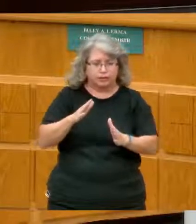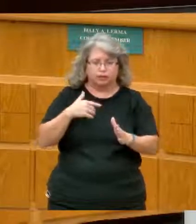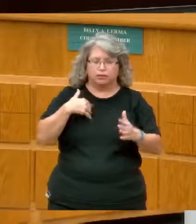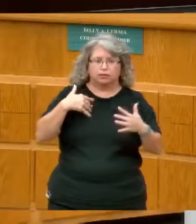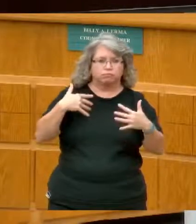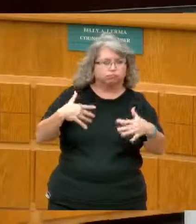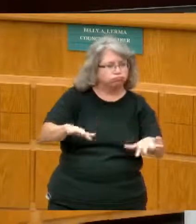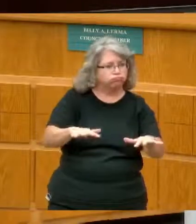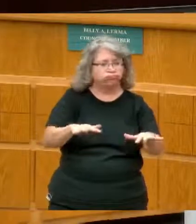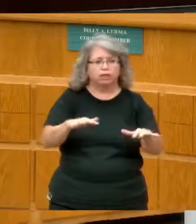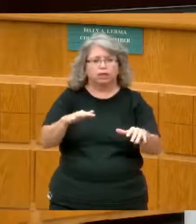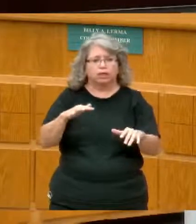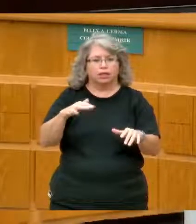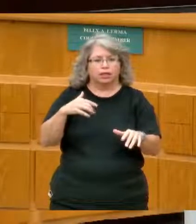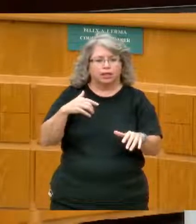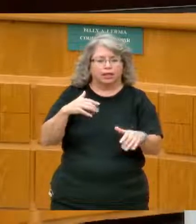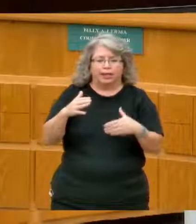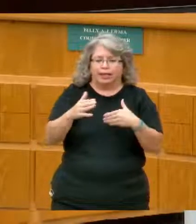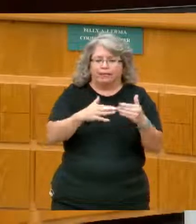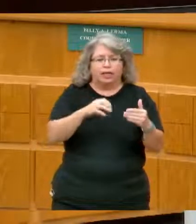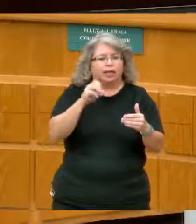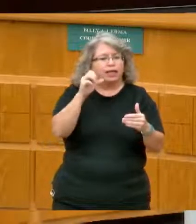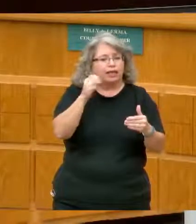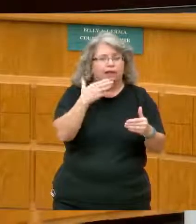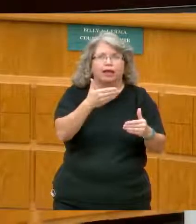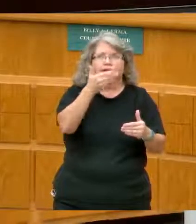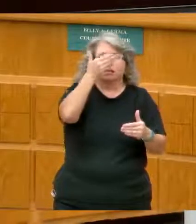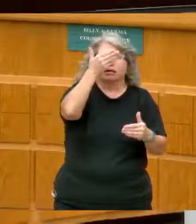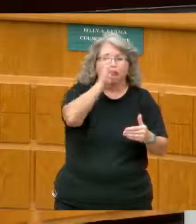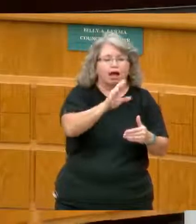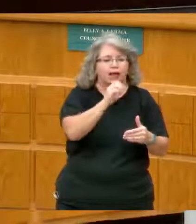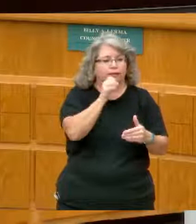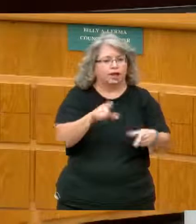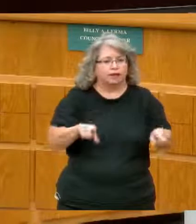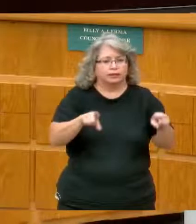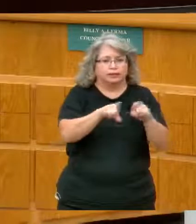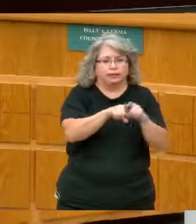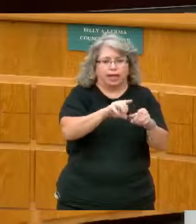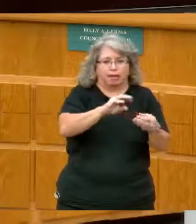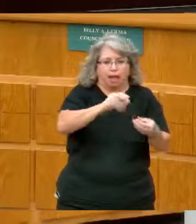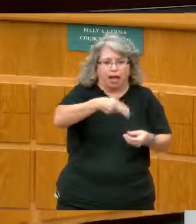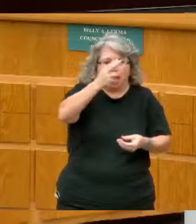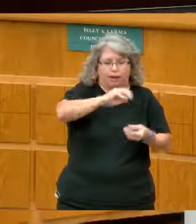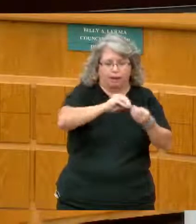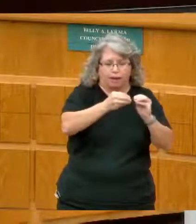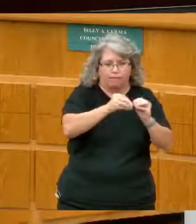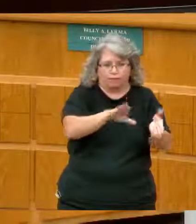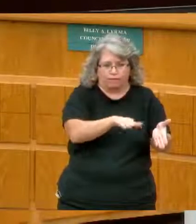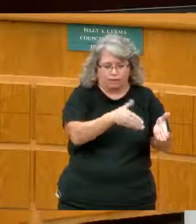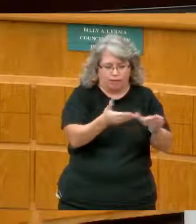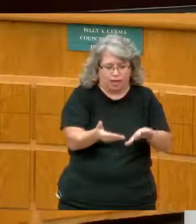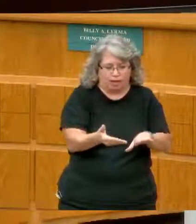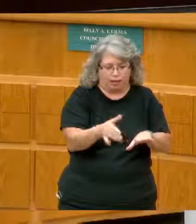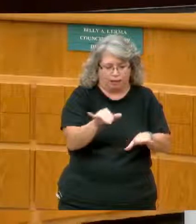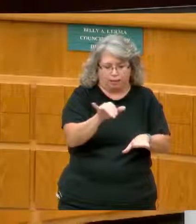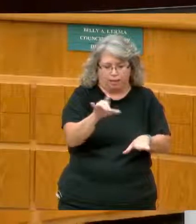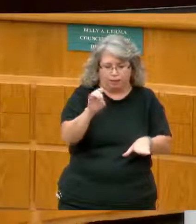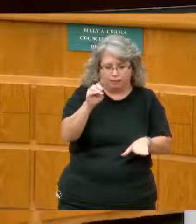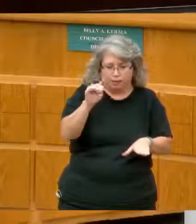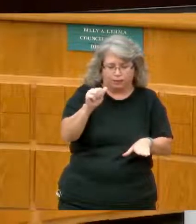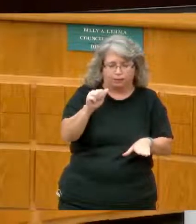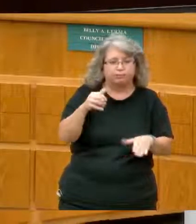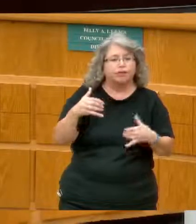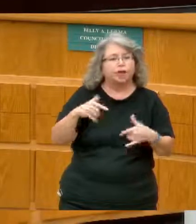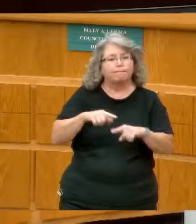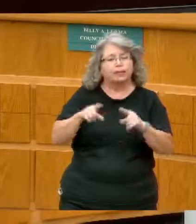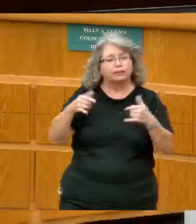it does not have the rate of death, thank God, that Delta did, it still has the potential